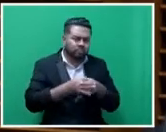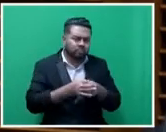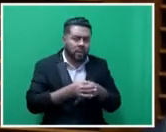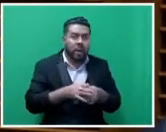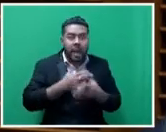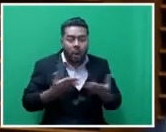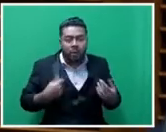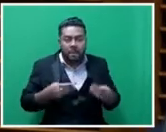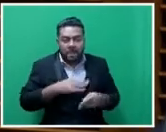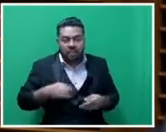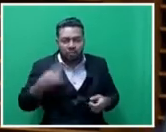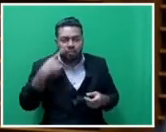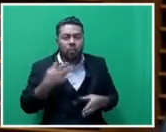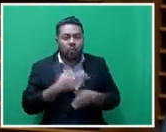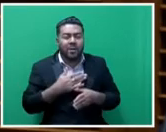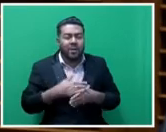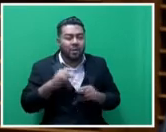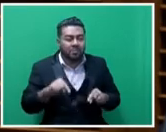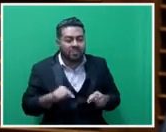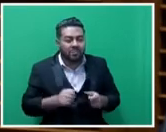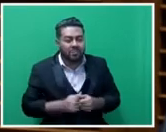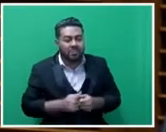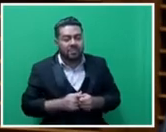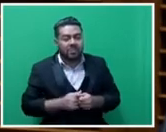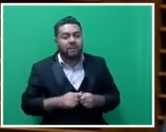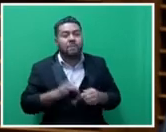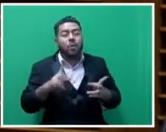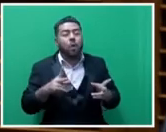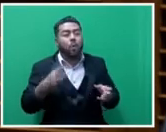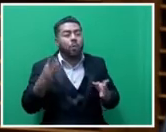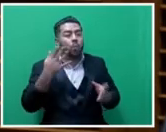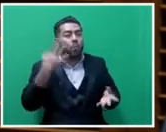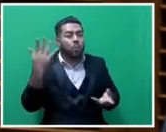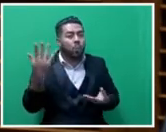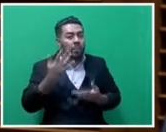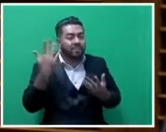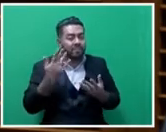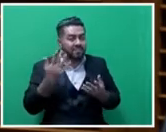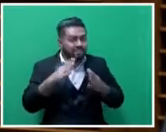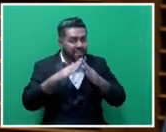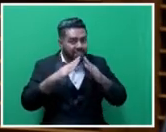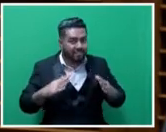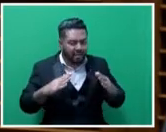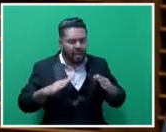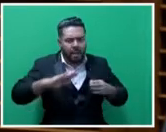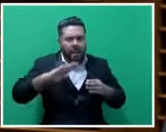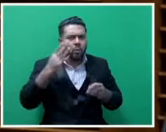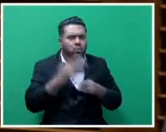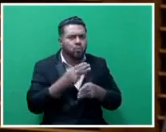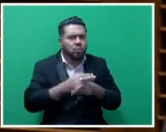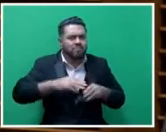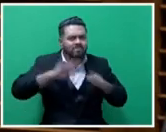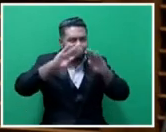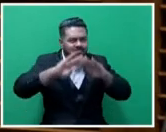actually working on 2 more critical standards, so that's standards for wind load and plywood. Mr. Speaker, sir,